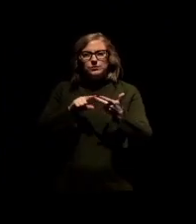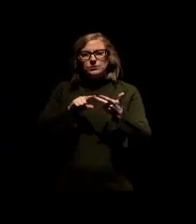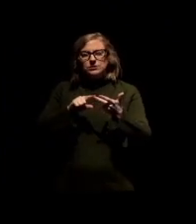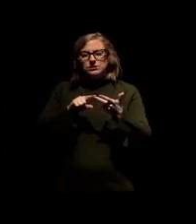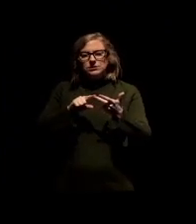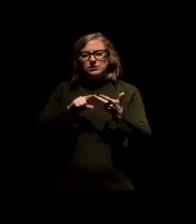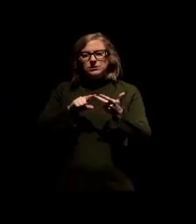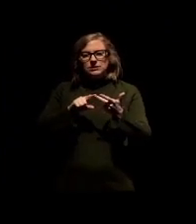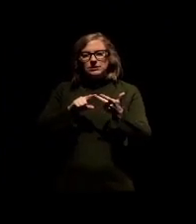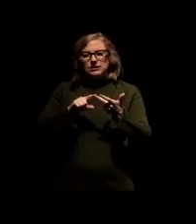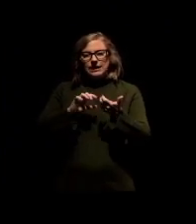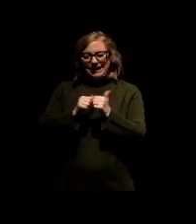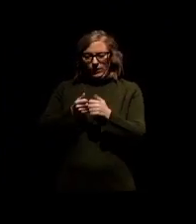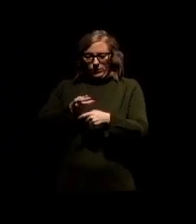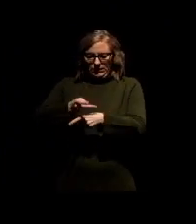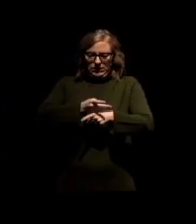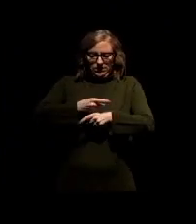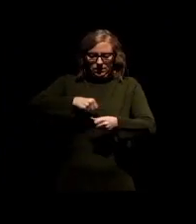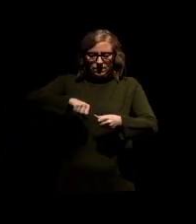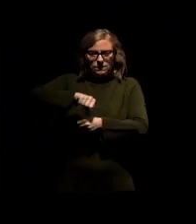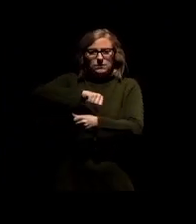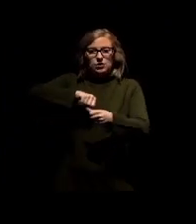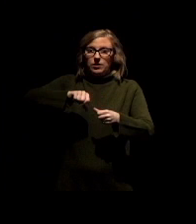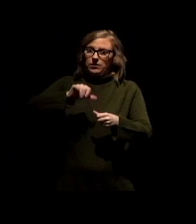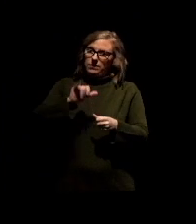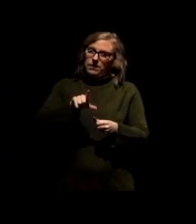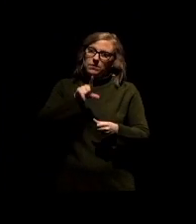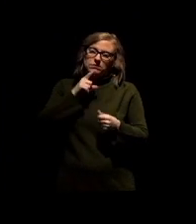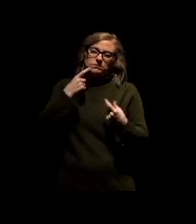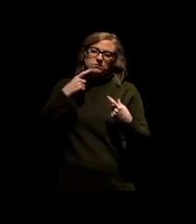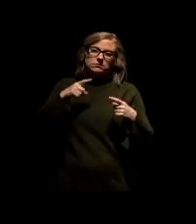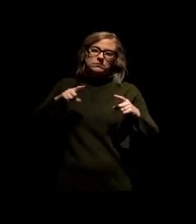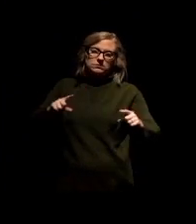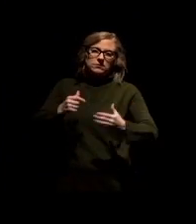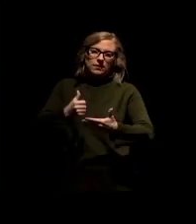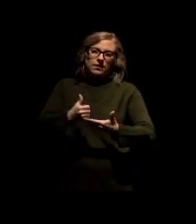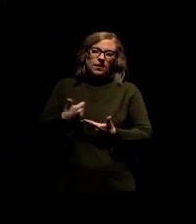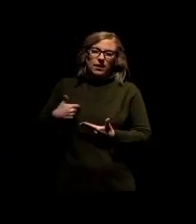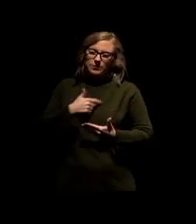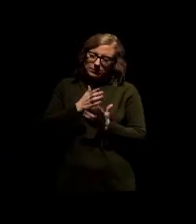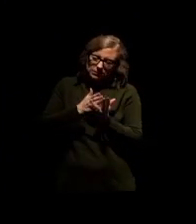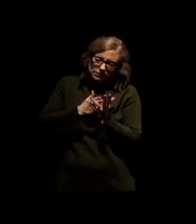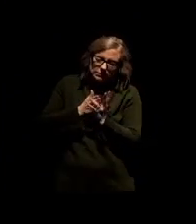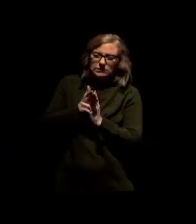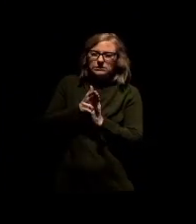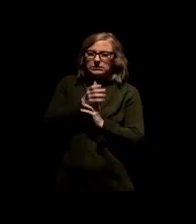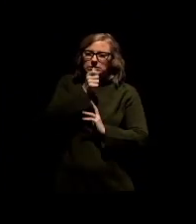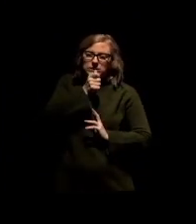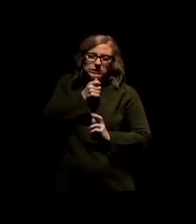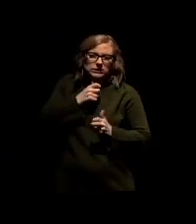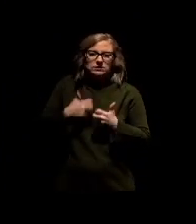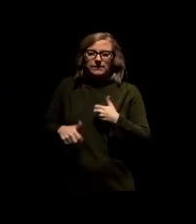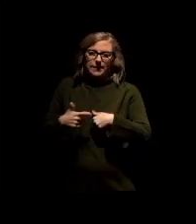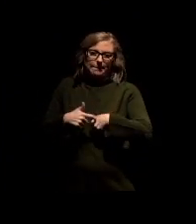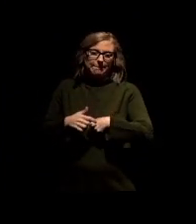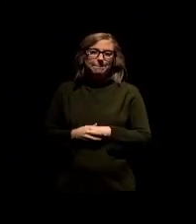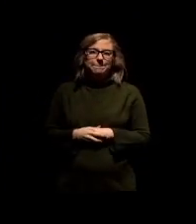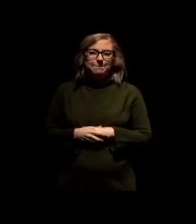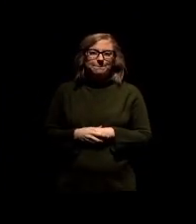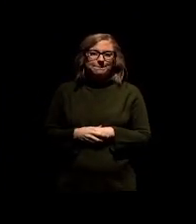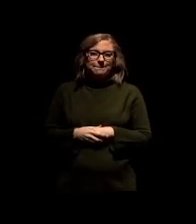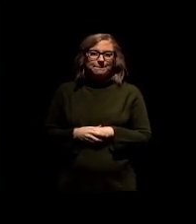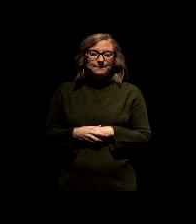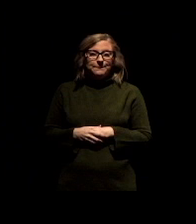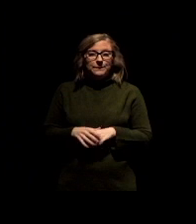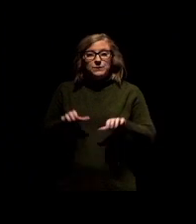of taking care of one another really worked and helped us kind of get through those very difficult times. And so doing